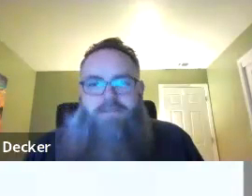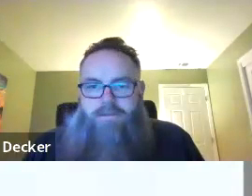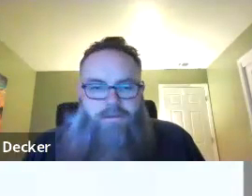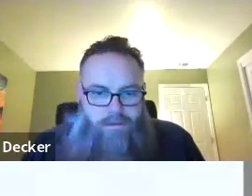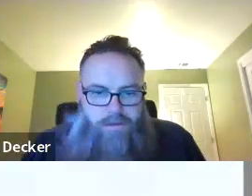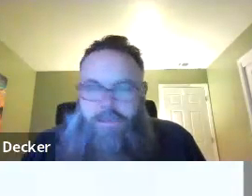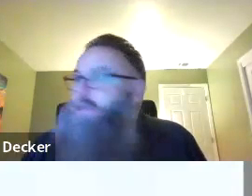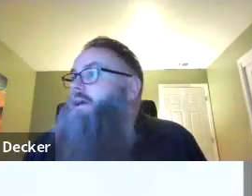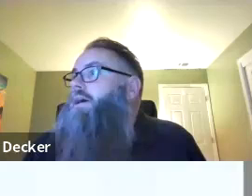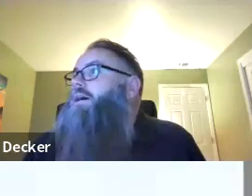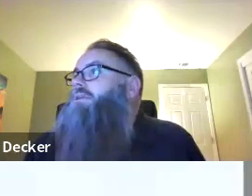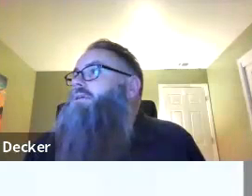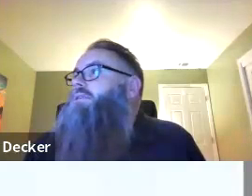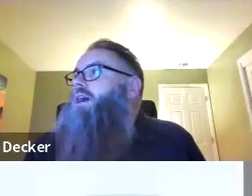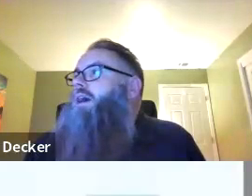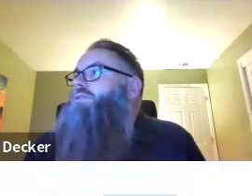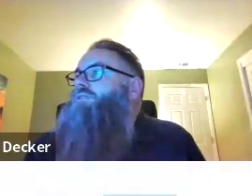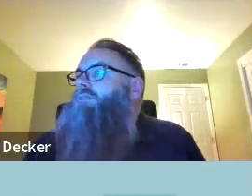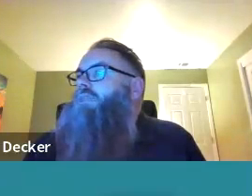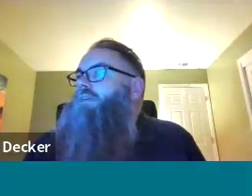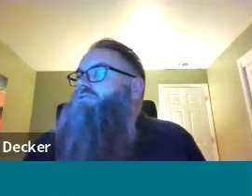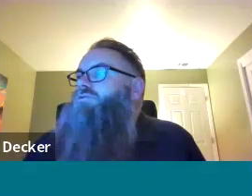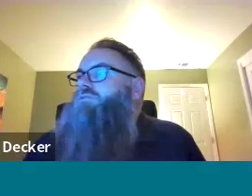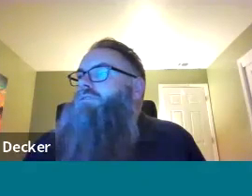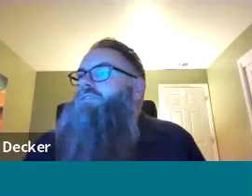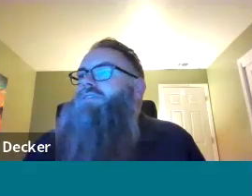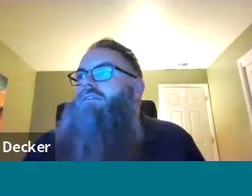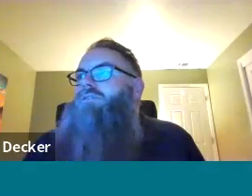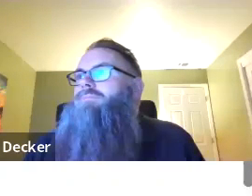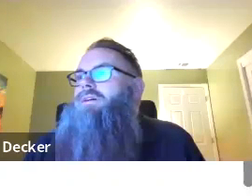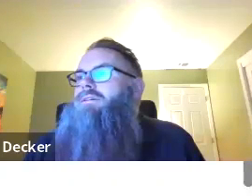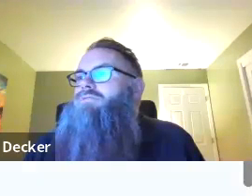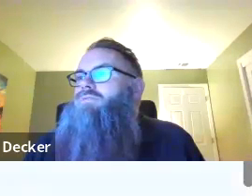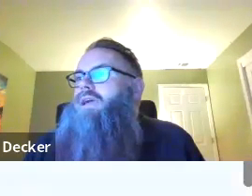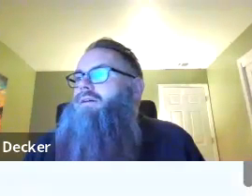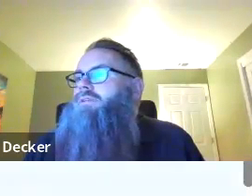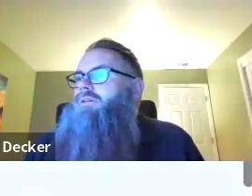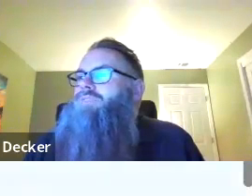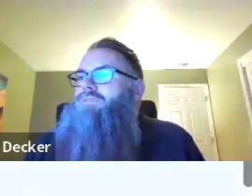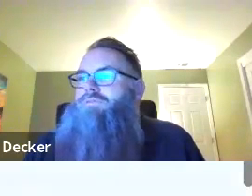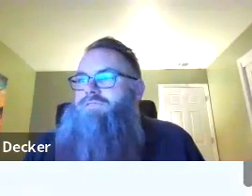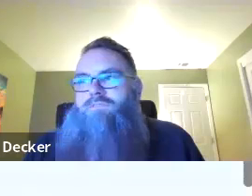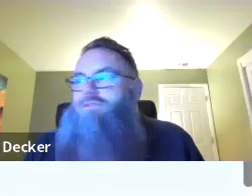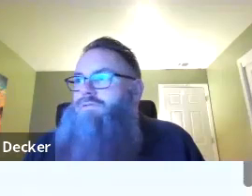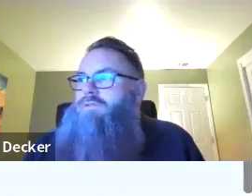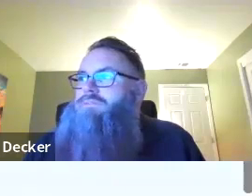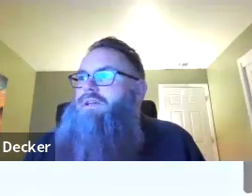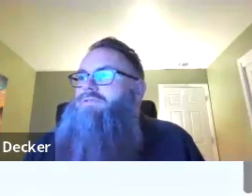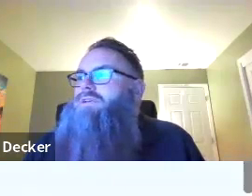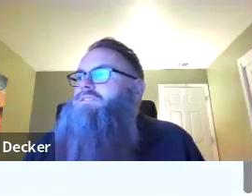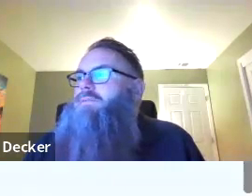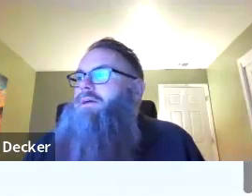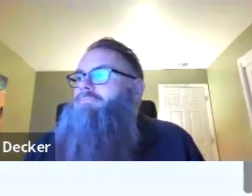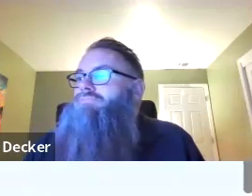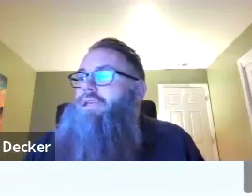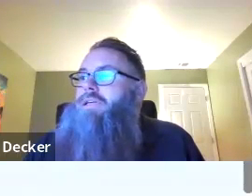that. And the other thing I would like to do is go over to the events calendar, because we have some vendor forums and other